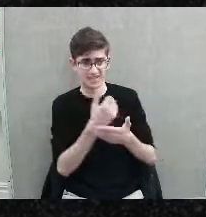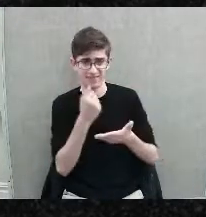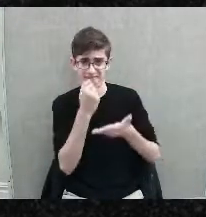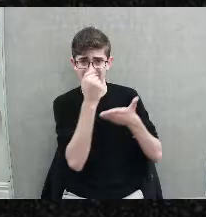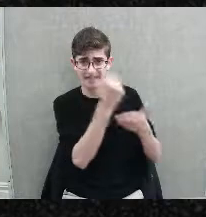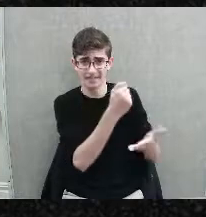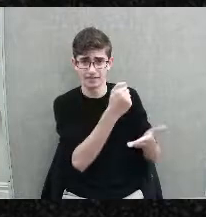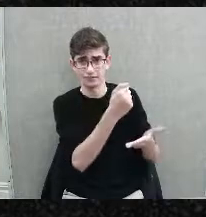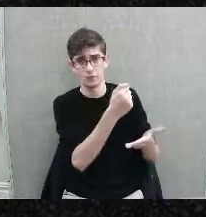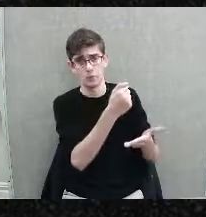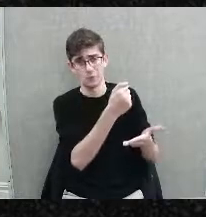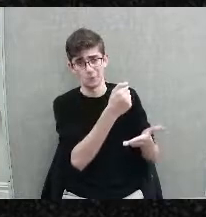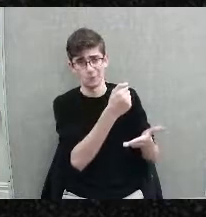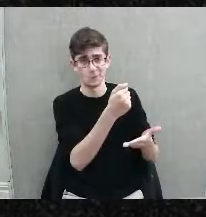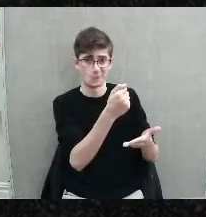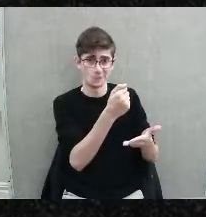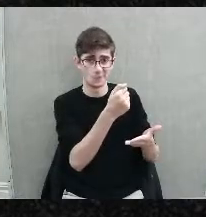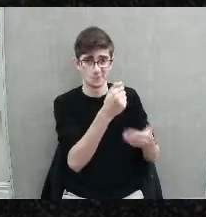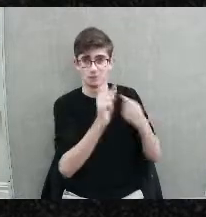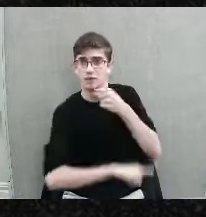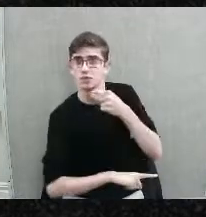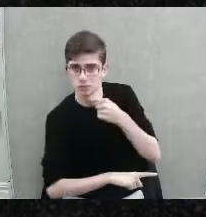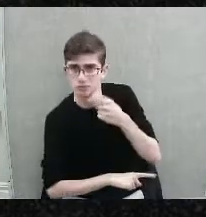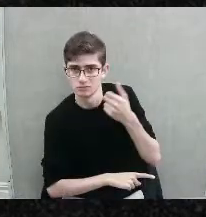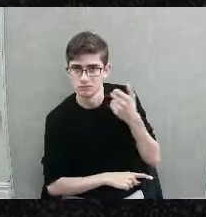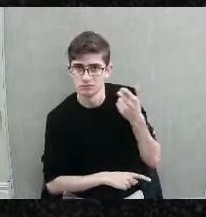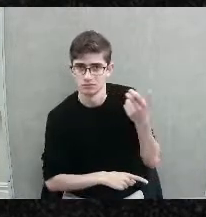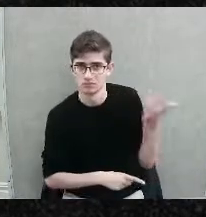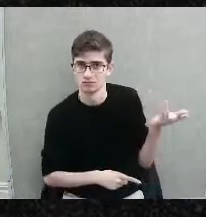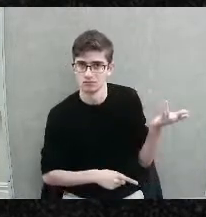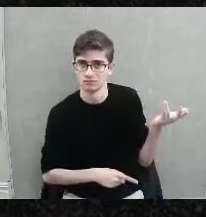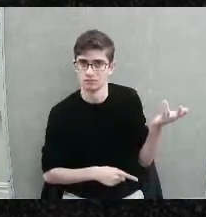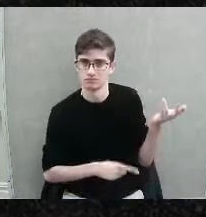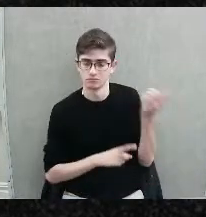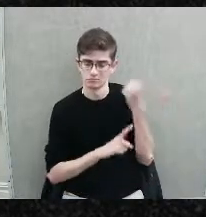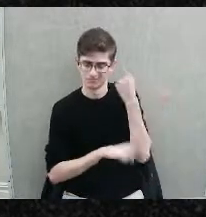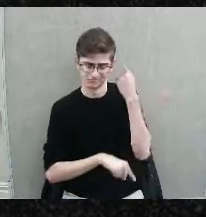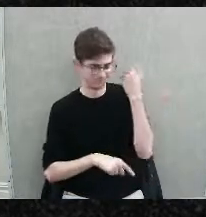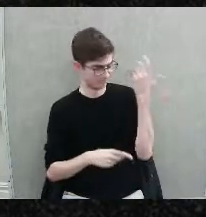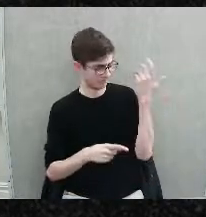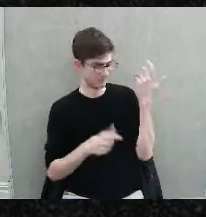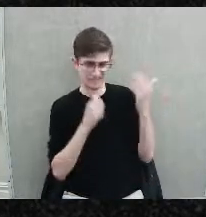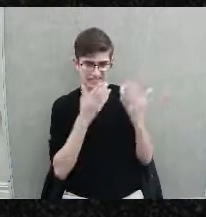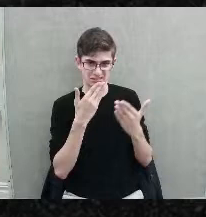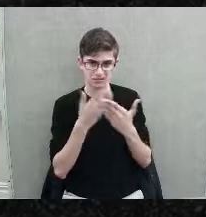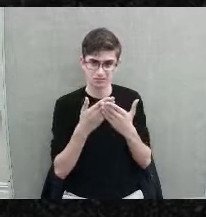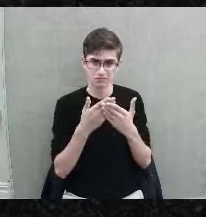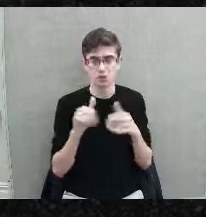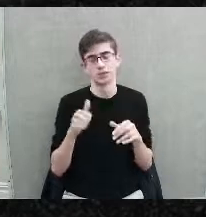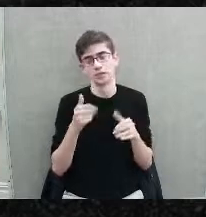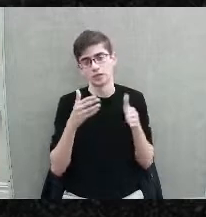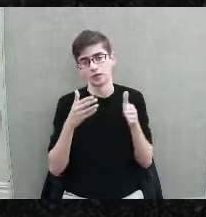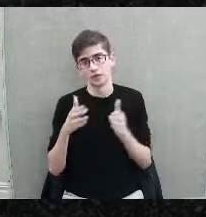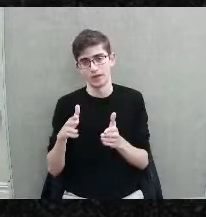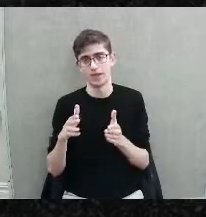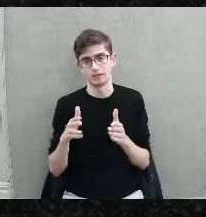way can be punished and penalized, which is another way in which